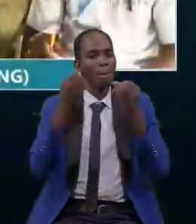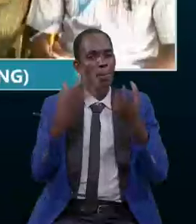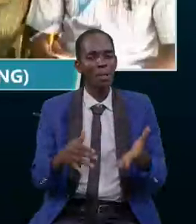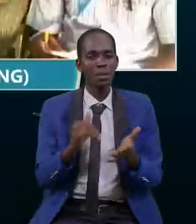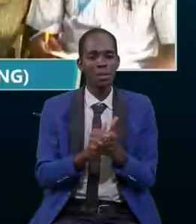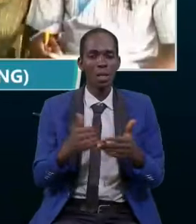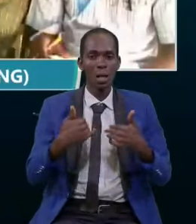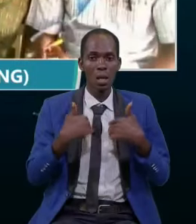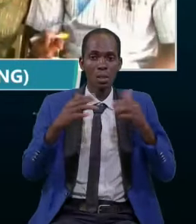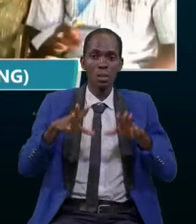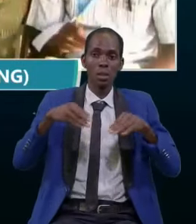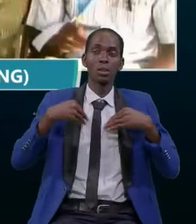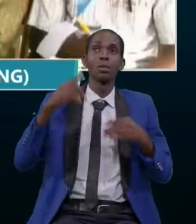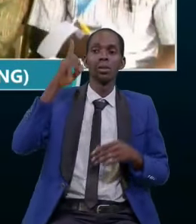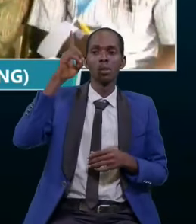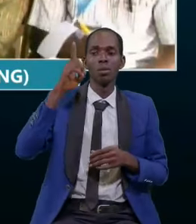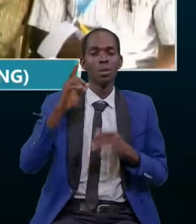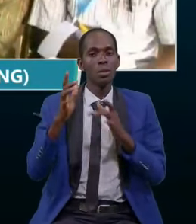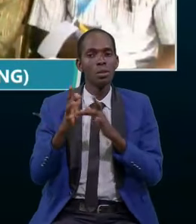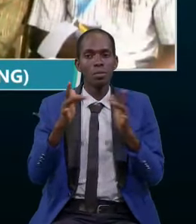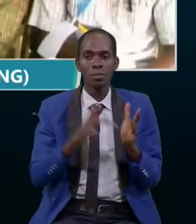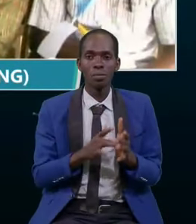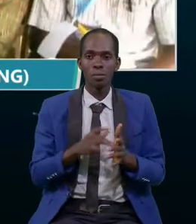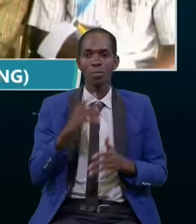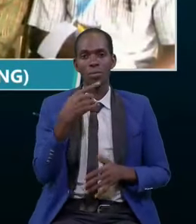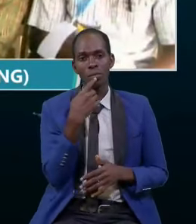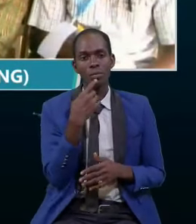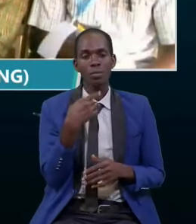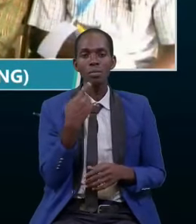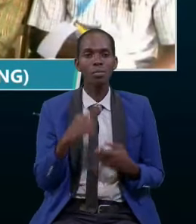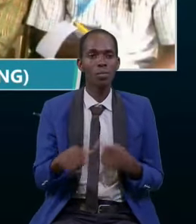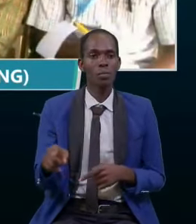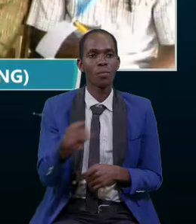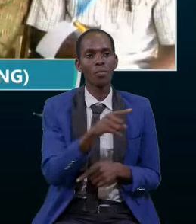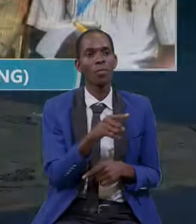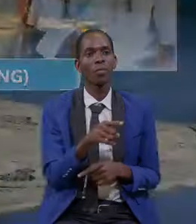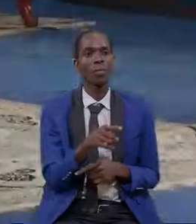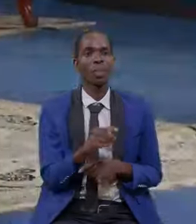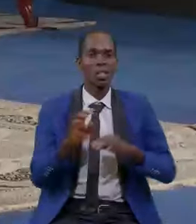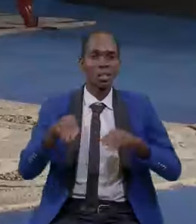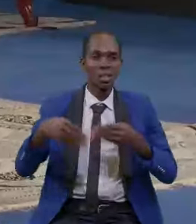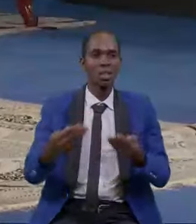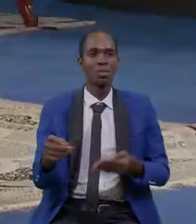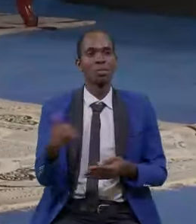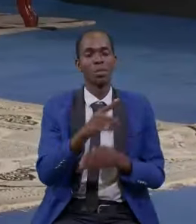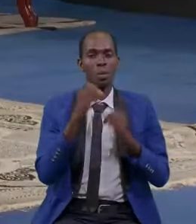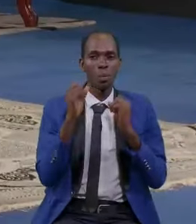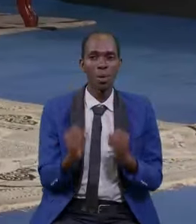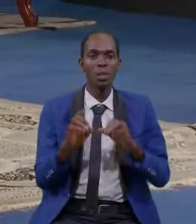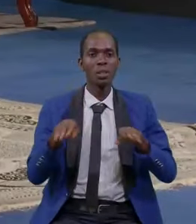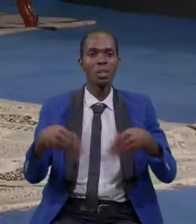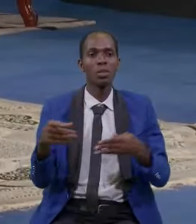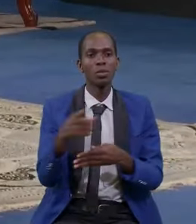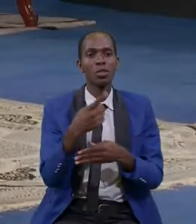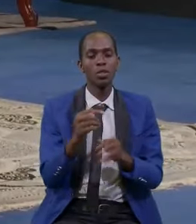received him, Jesus, it says to them, give ye power, give ye the privilege to become